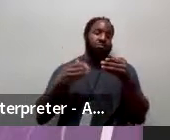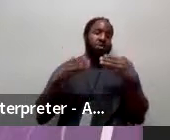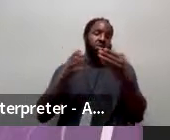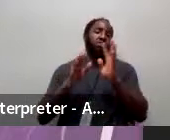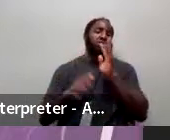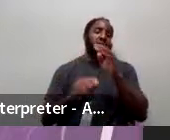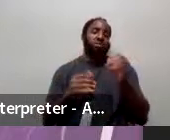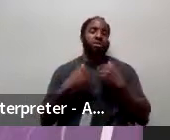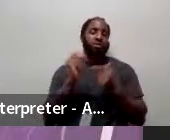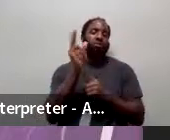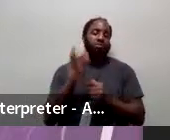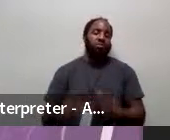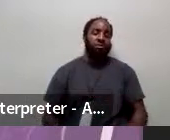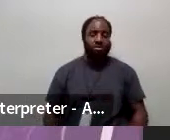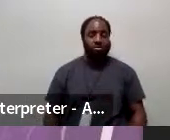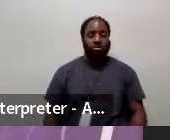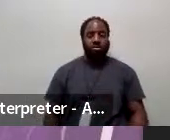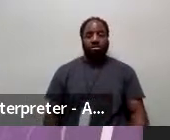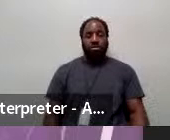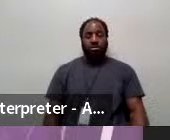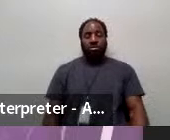minutes.